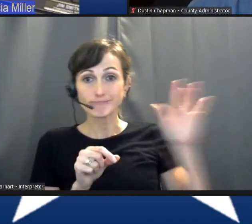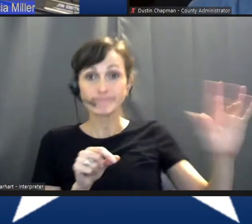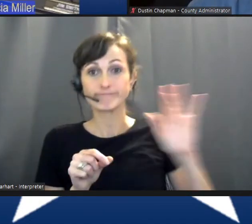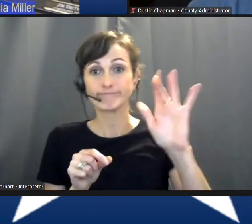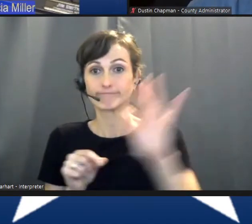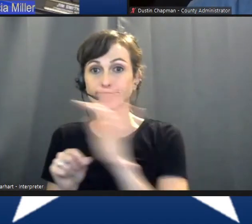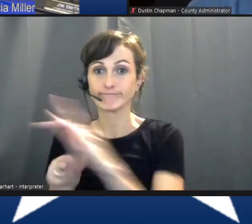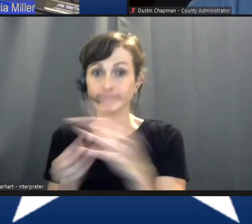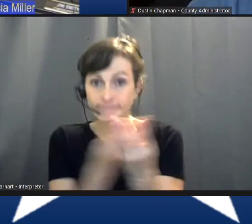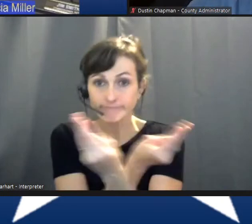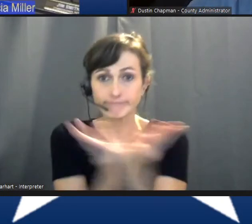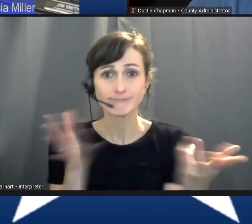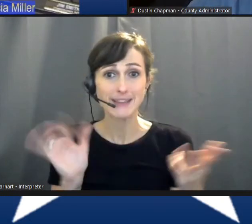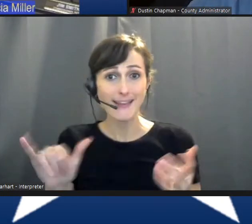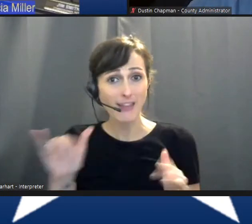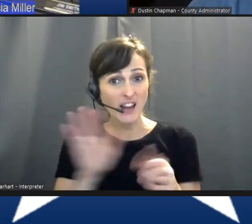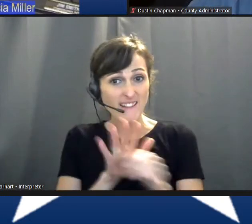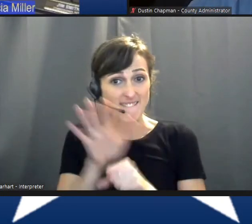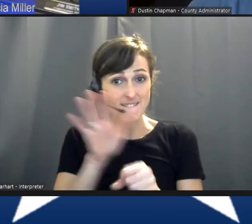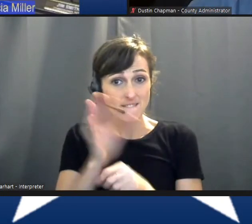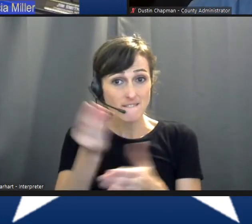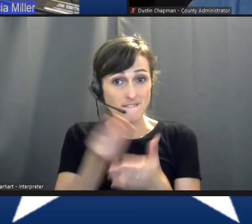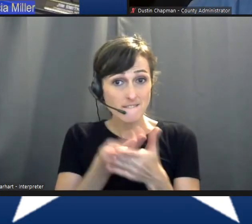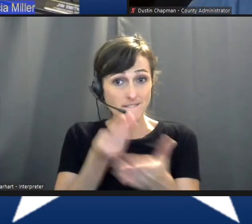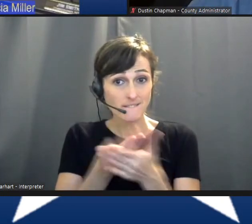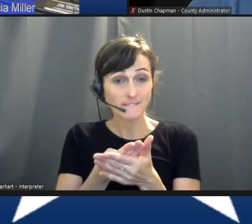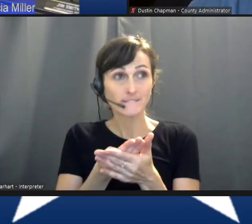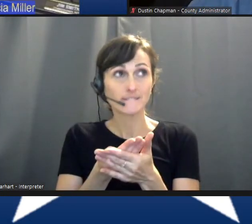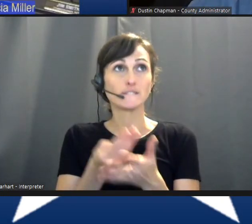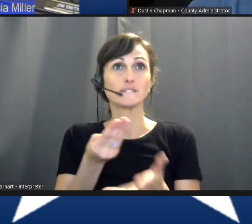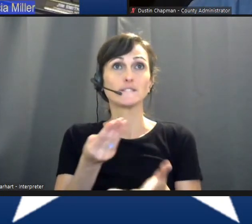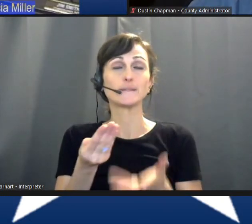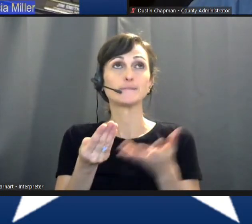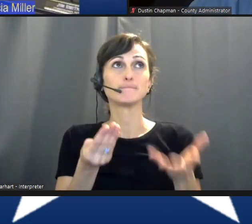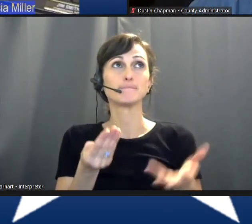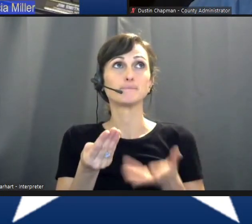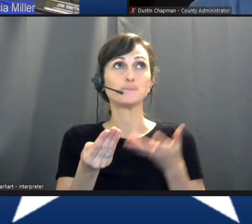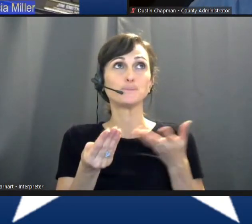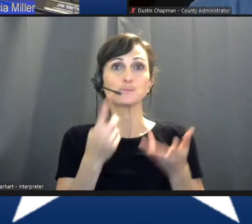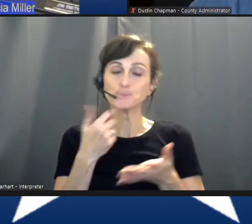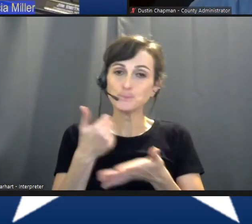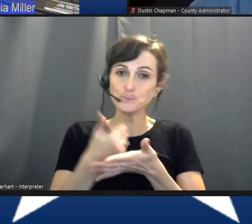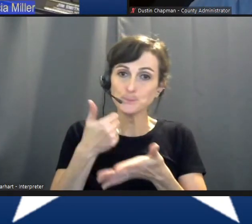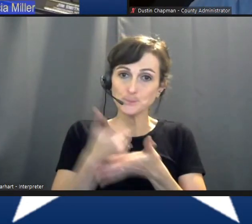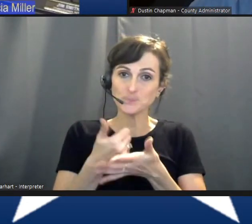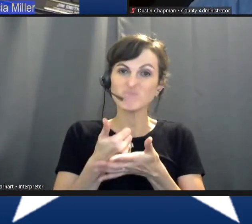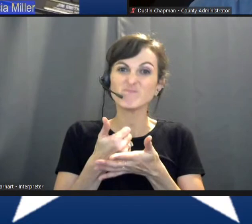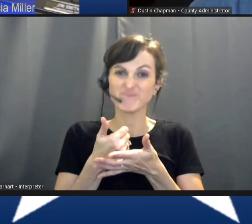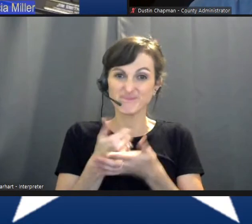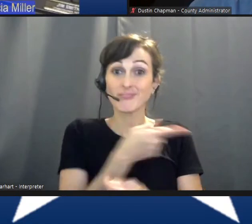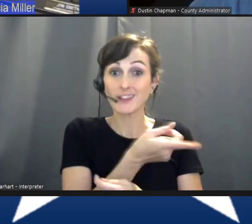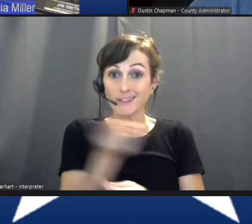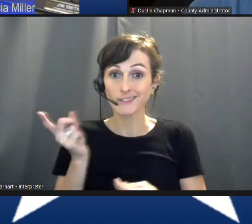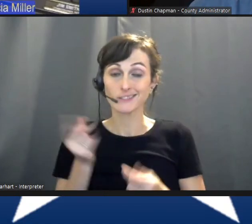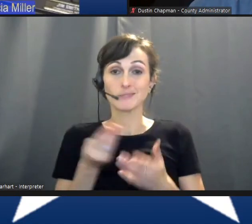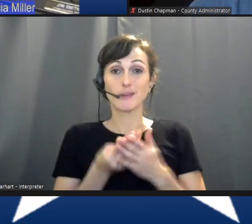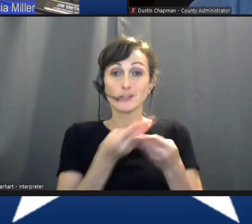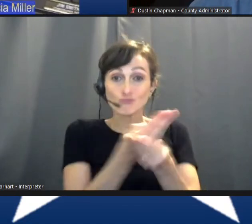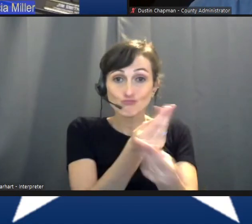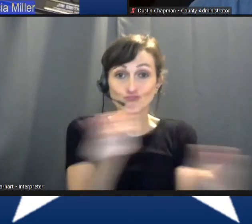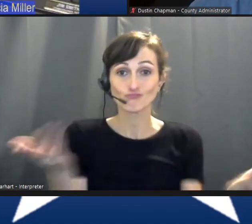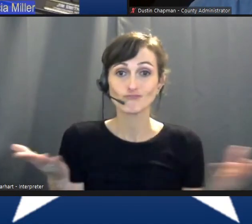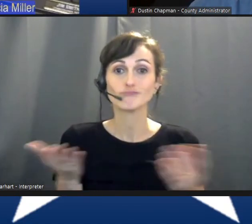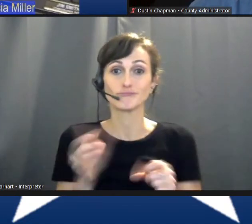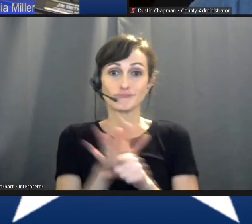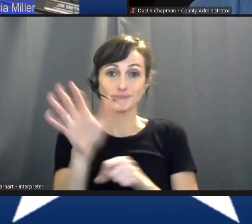that enough to infuse some of these entities with funding? Because I